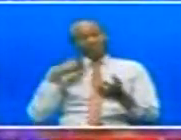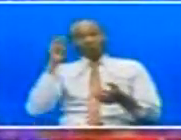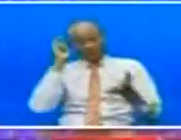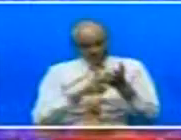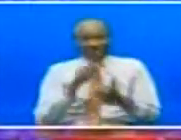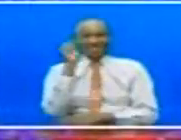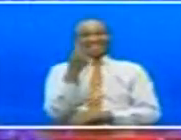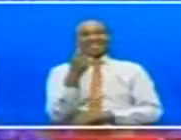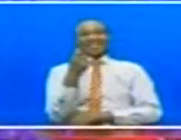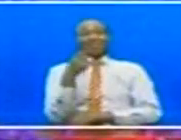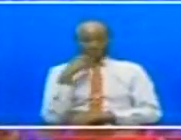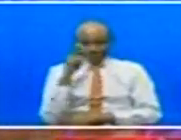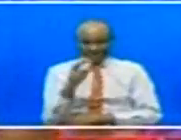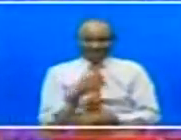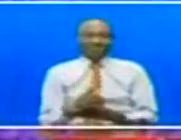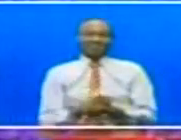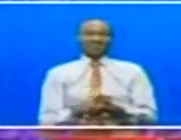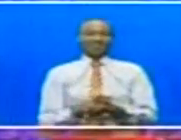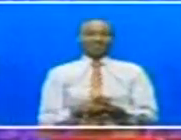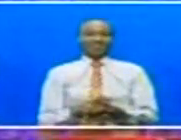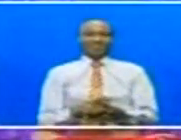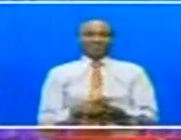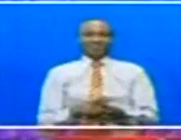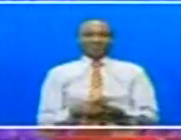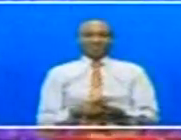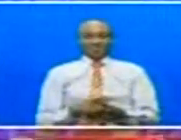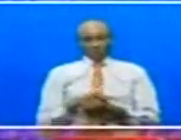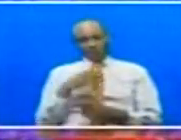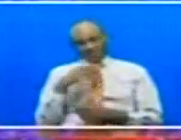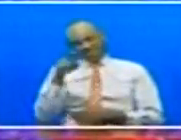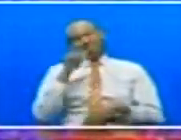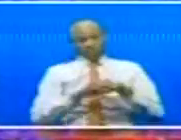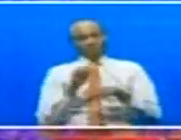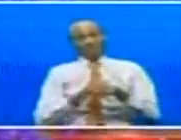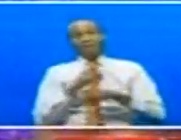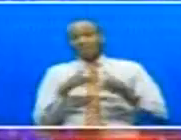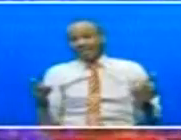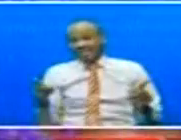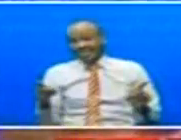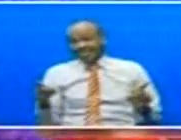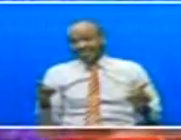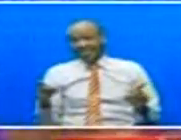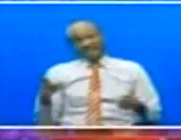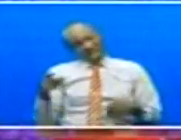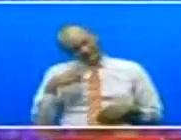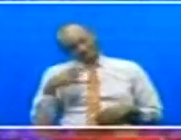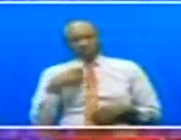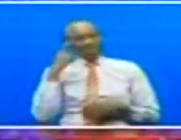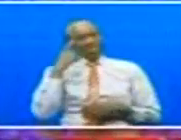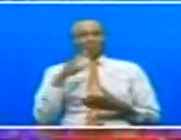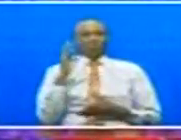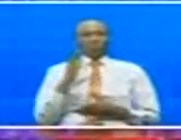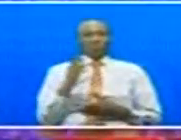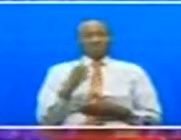the civilized community of nations and so on. So this is a good thing. But let's not get over ourselves.